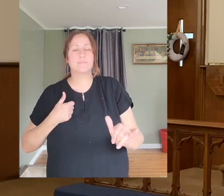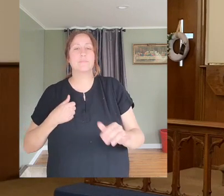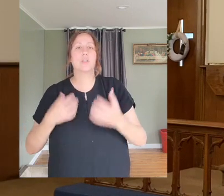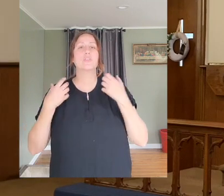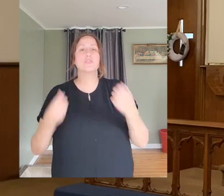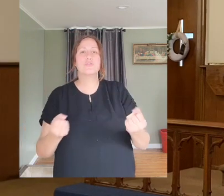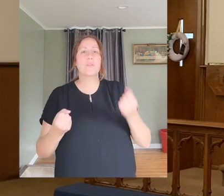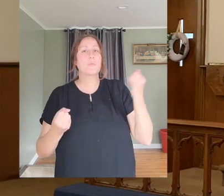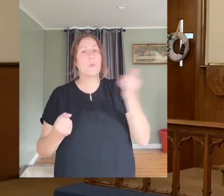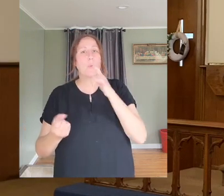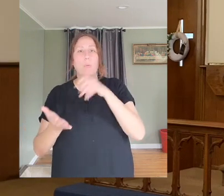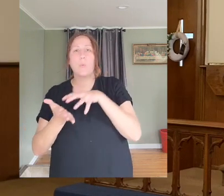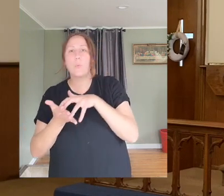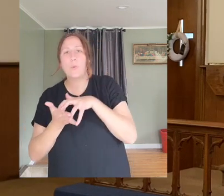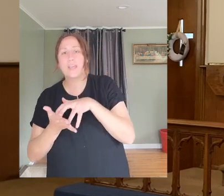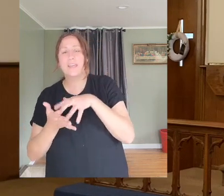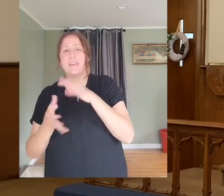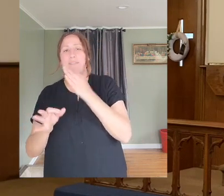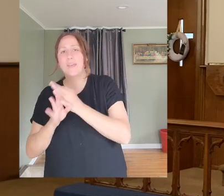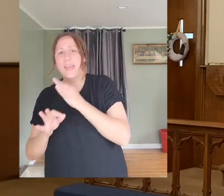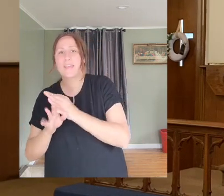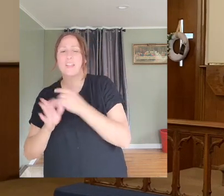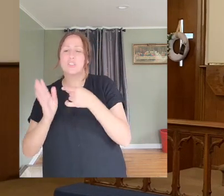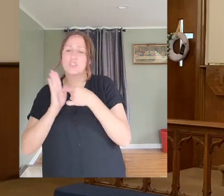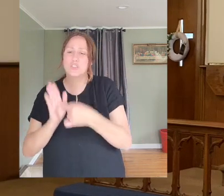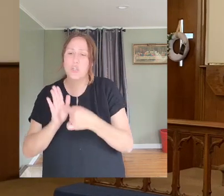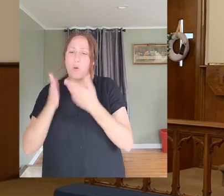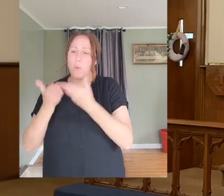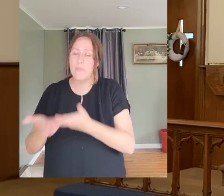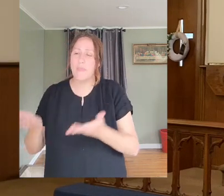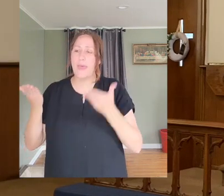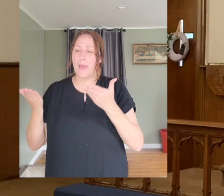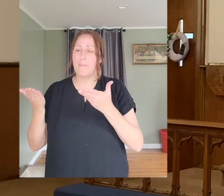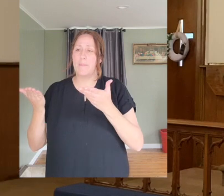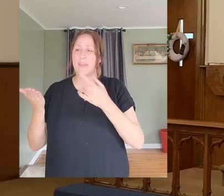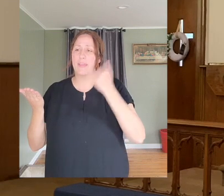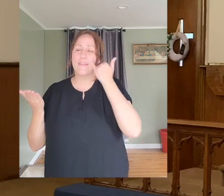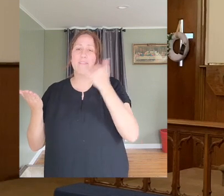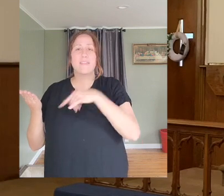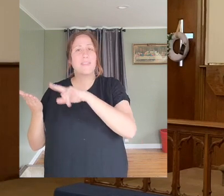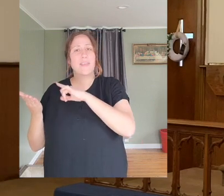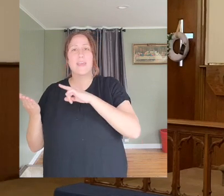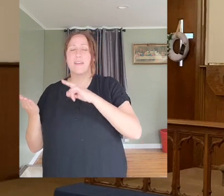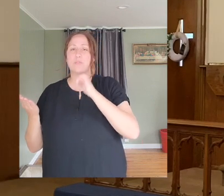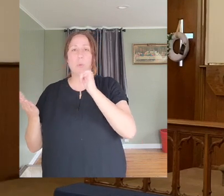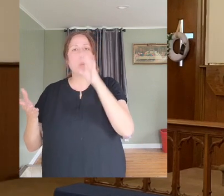Strengthen those who are weak in faith and reveal yourself to doubting and disbelieving hearts.